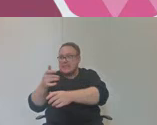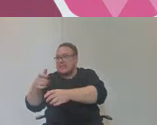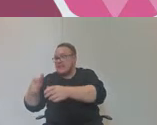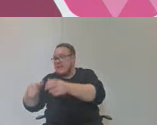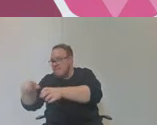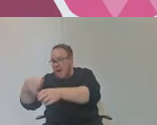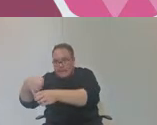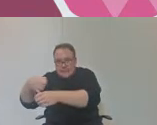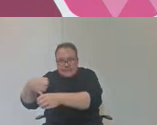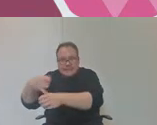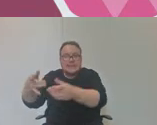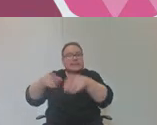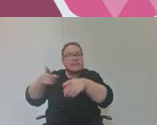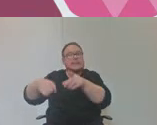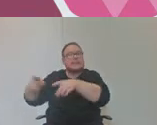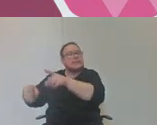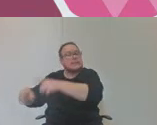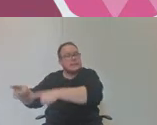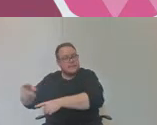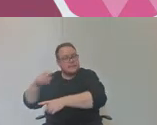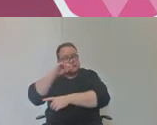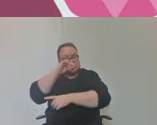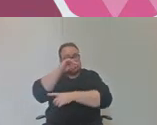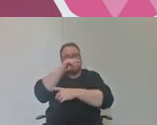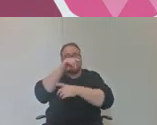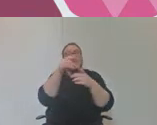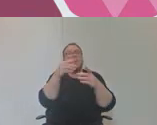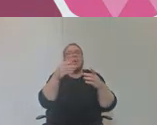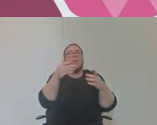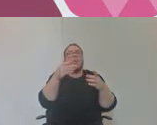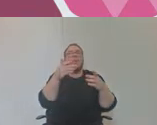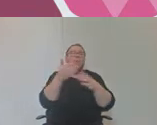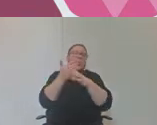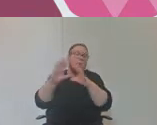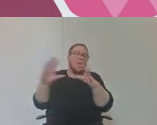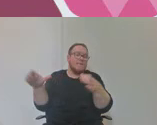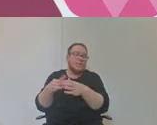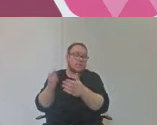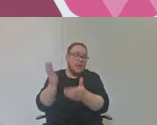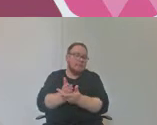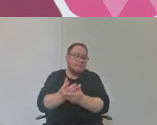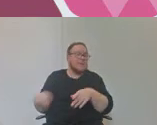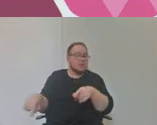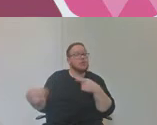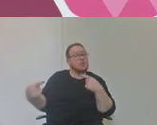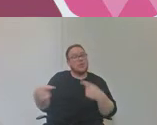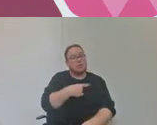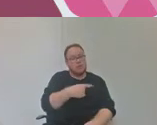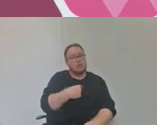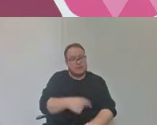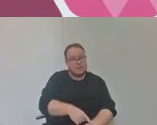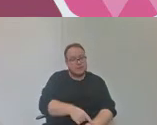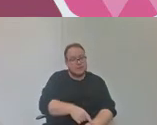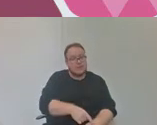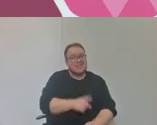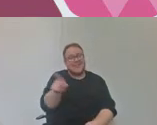general practice is workforce is a challenge for us. The issue around elective waits,